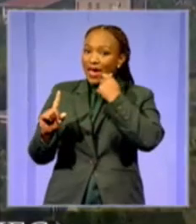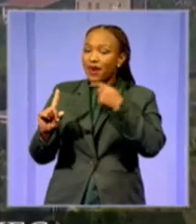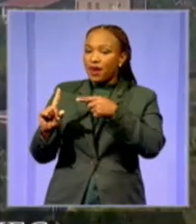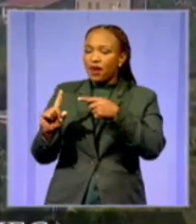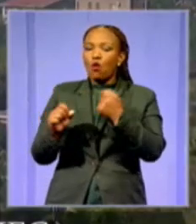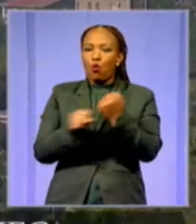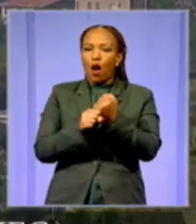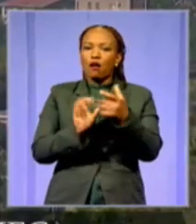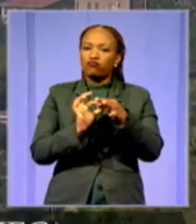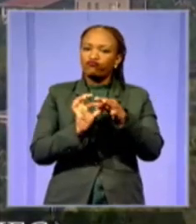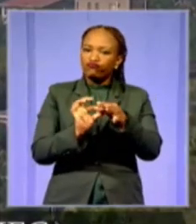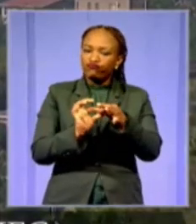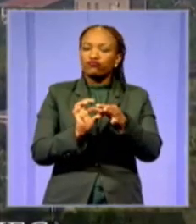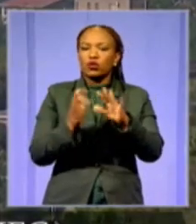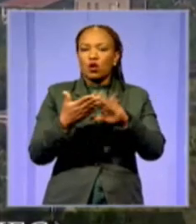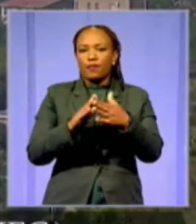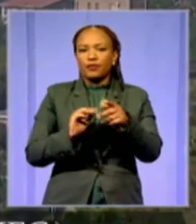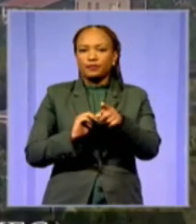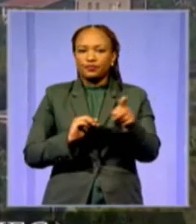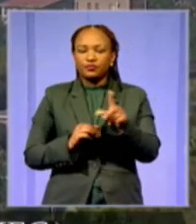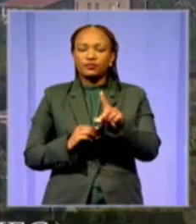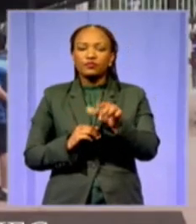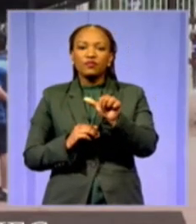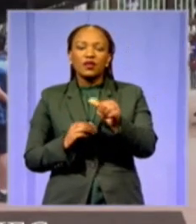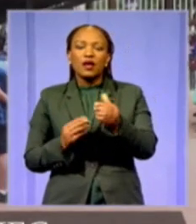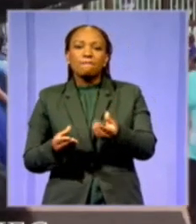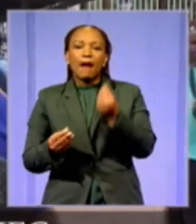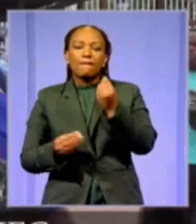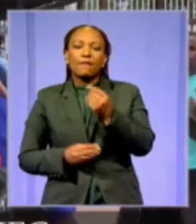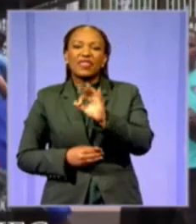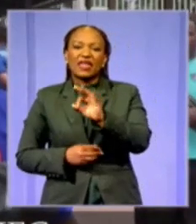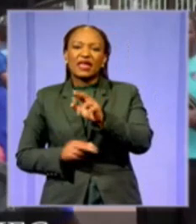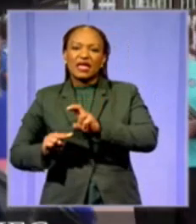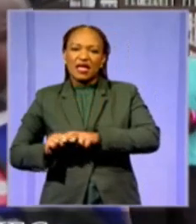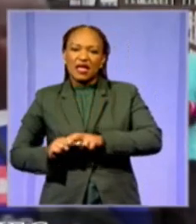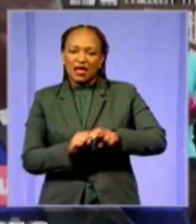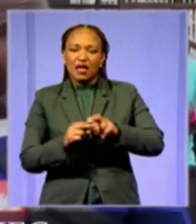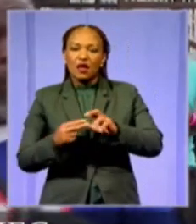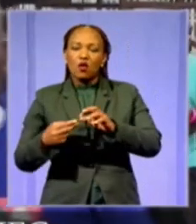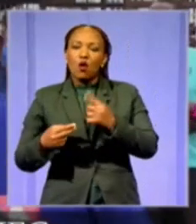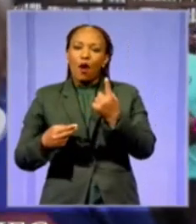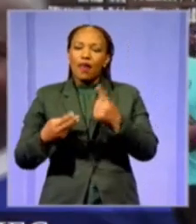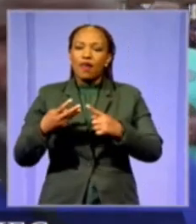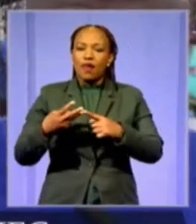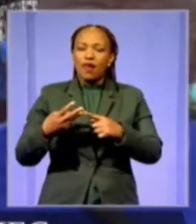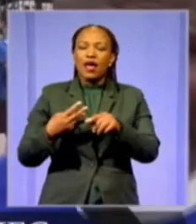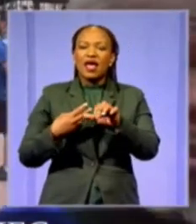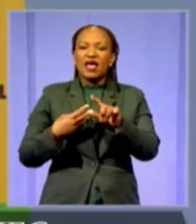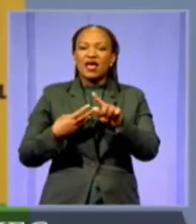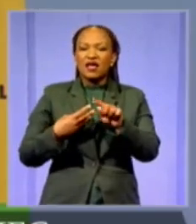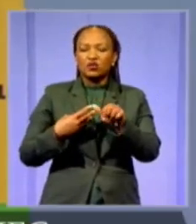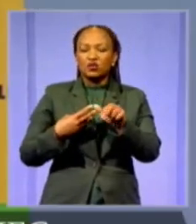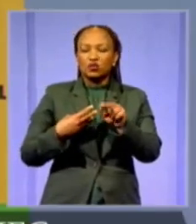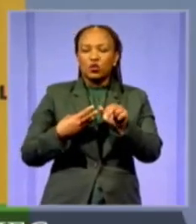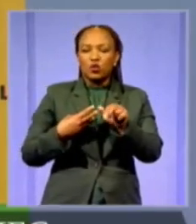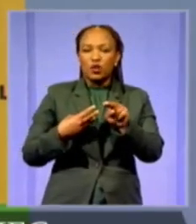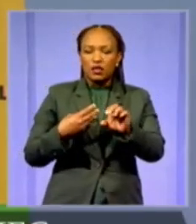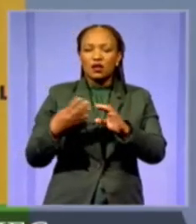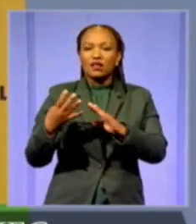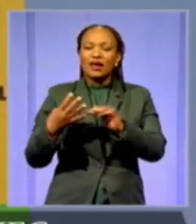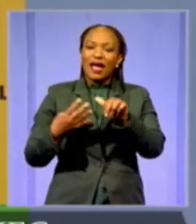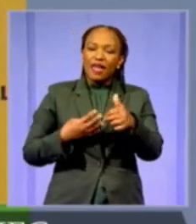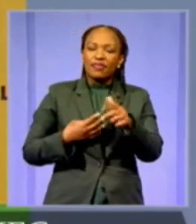Lekoko la DA le iponetse gape ditilo di le 3 kwa eThekwini, se le sengwe kwa Umdoni le se sengwe kwa Dukuza.